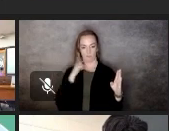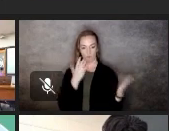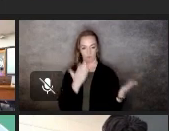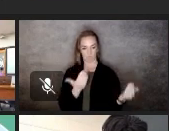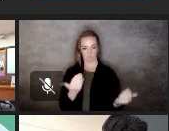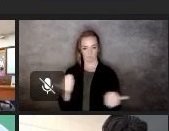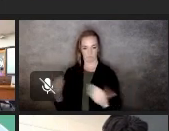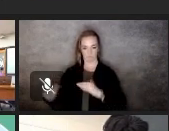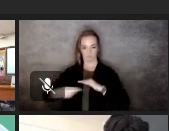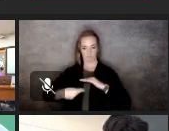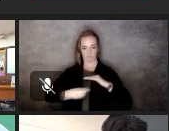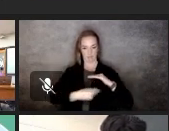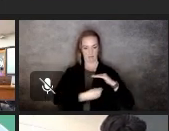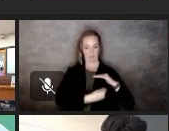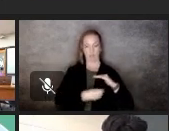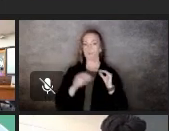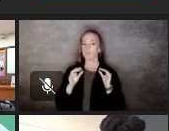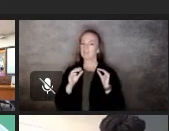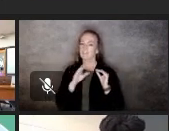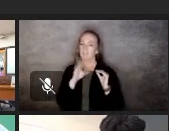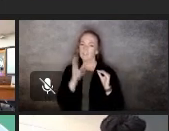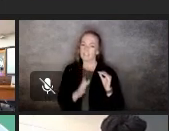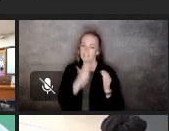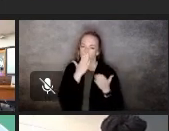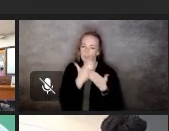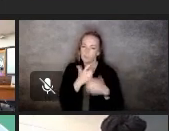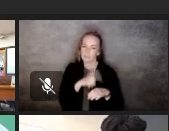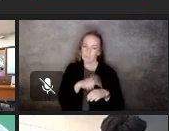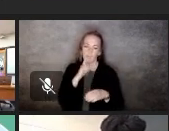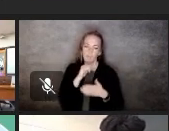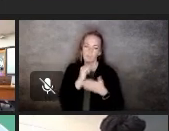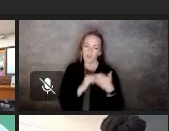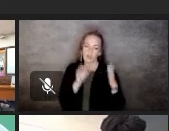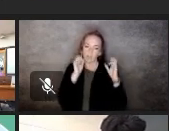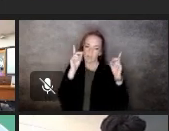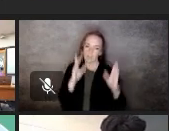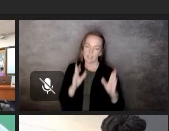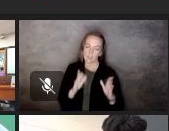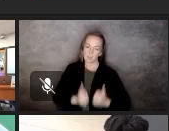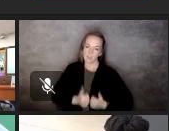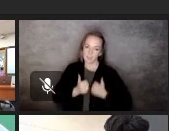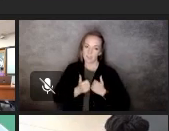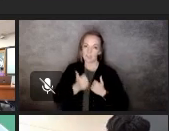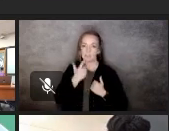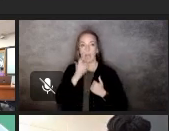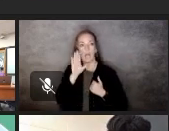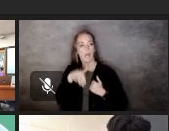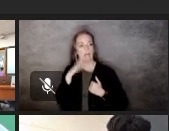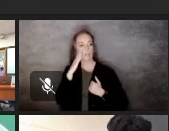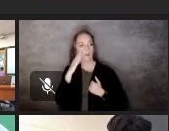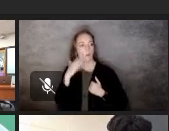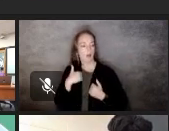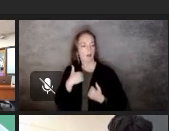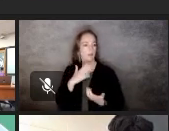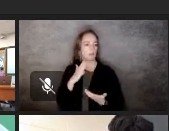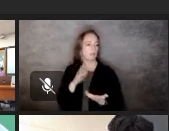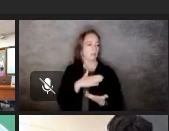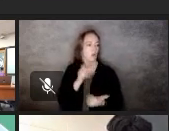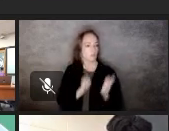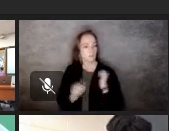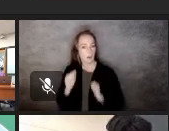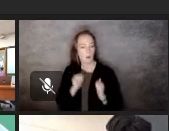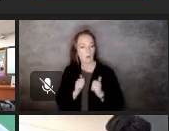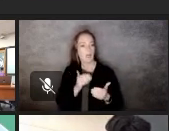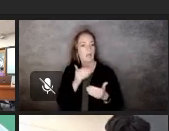there's never a good time in an arts educator's life to say, I know I have a musical or a concert coming up, but that 30-day window is